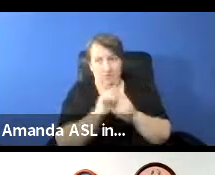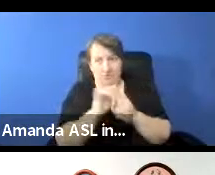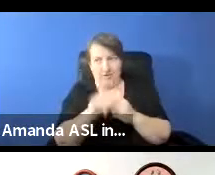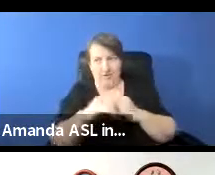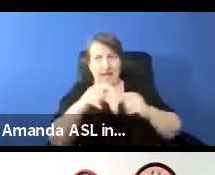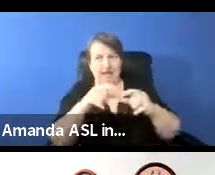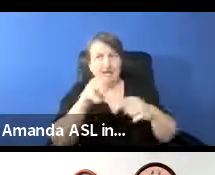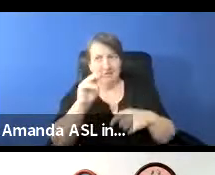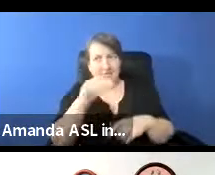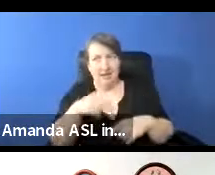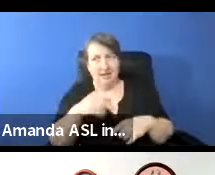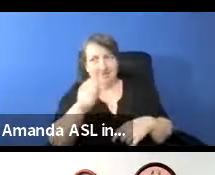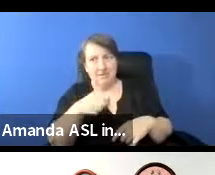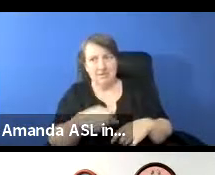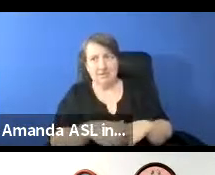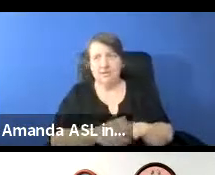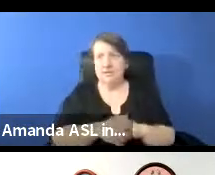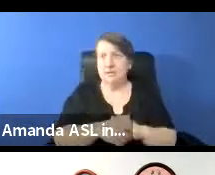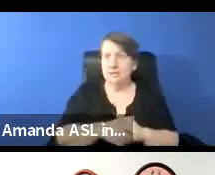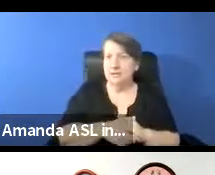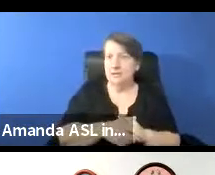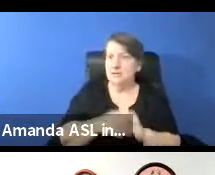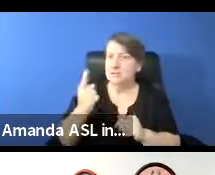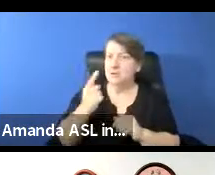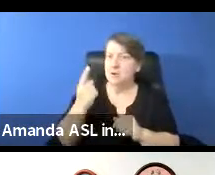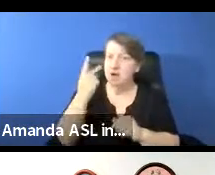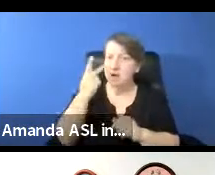Greg, I saw you unmuted. Did you wish to comment or?